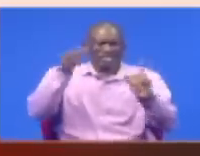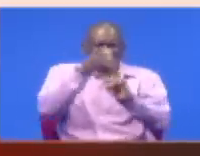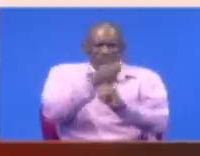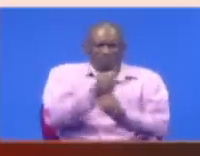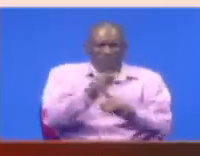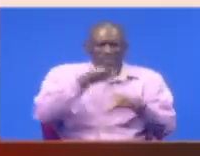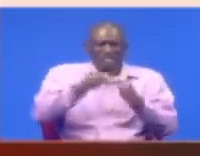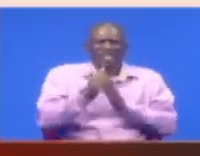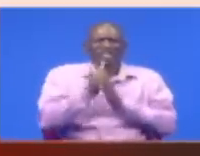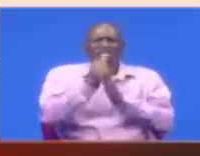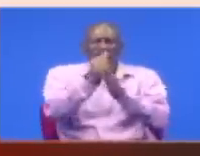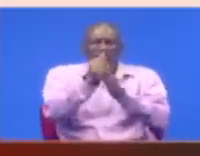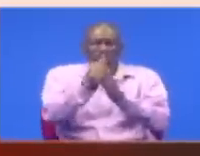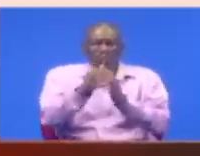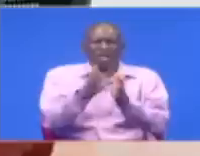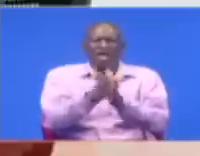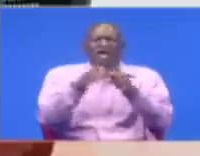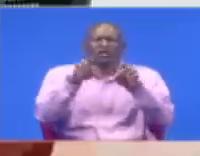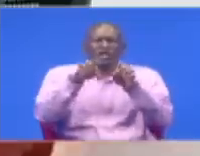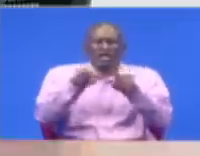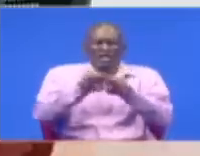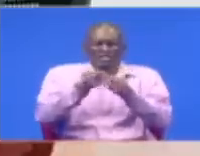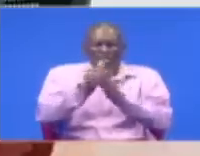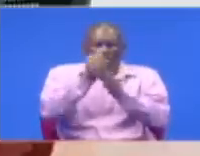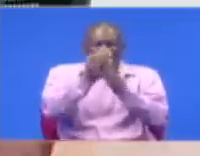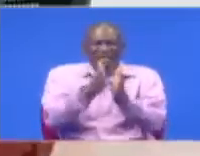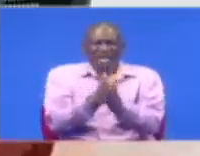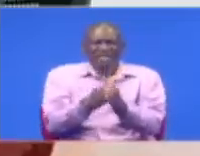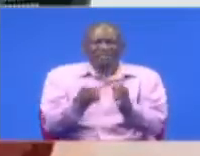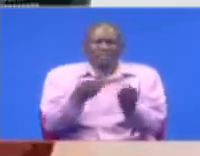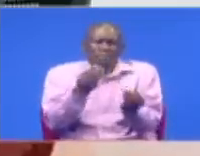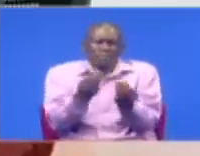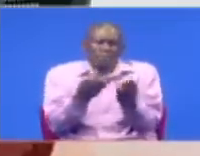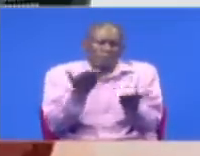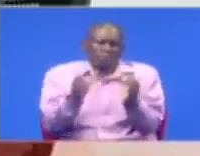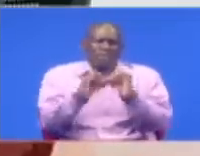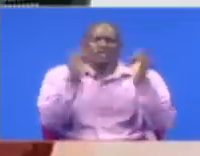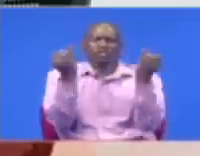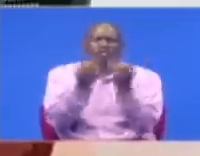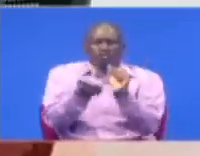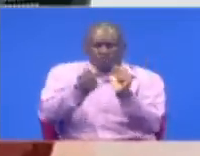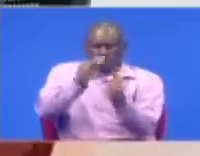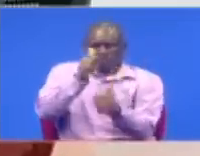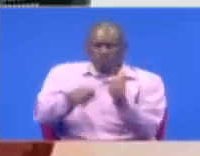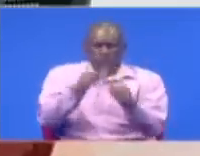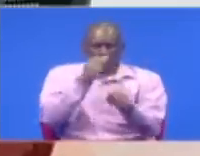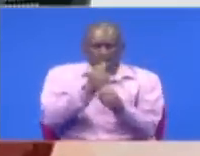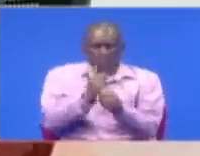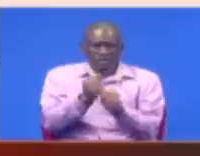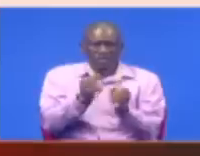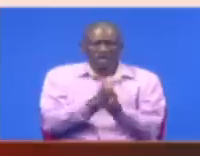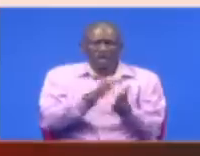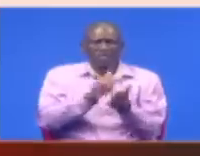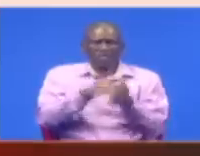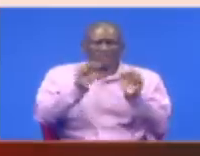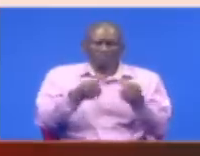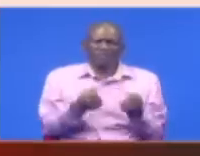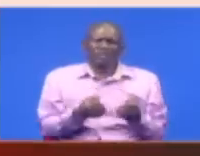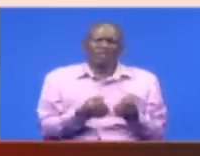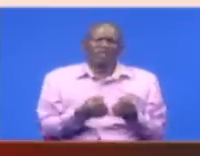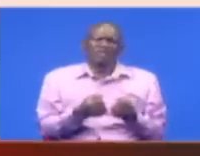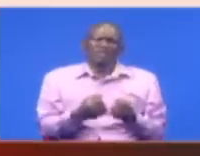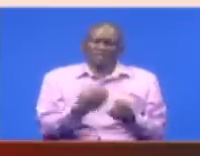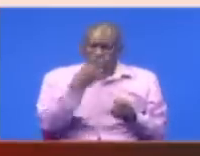in leadership and also maybe institutional changes that you have done and that can be attributed to